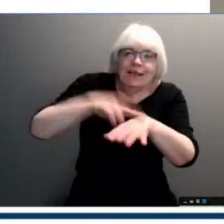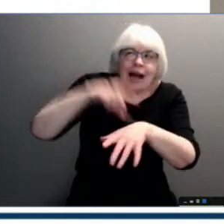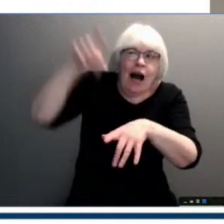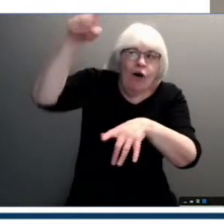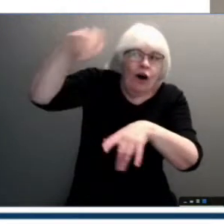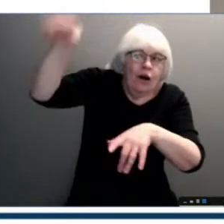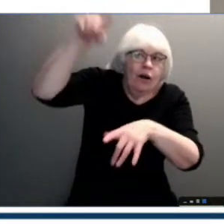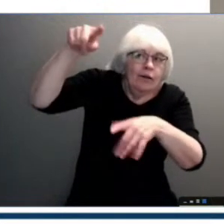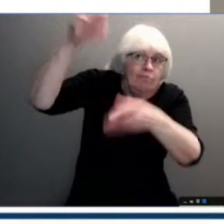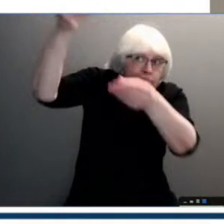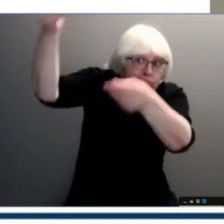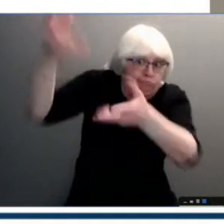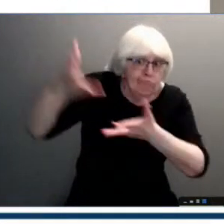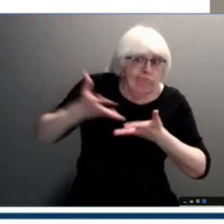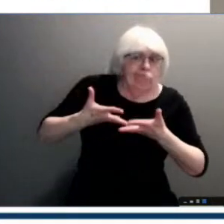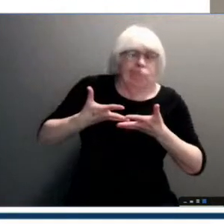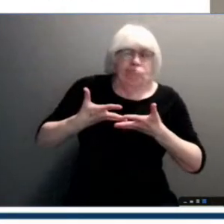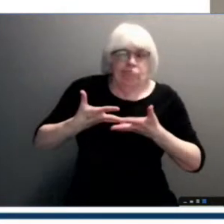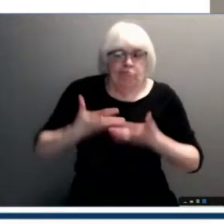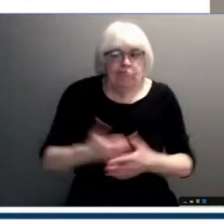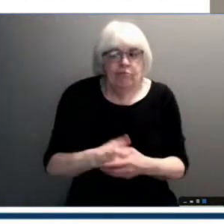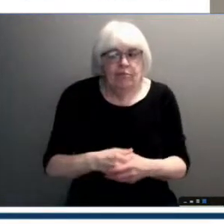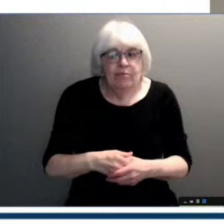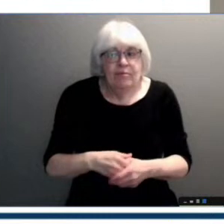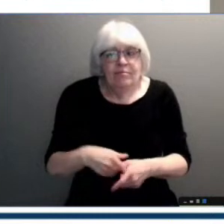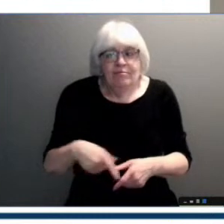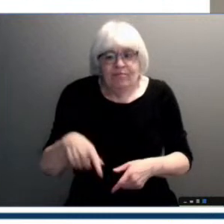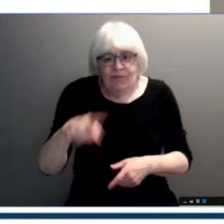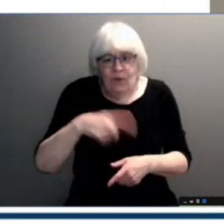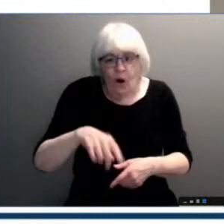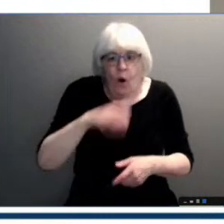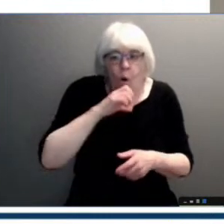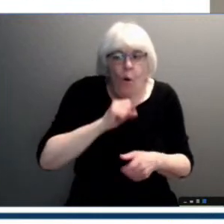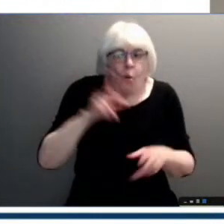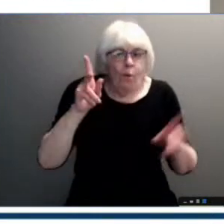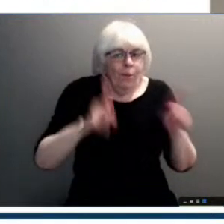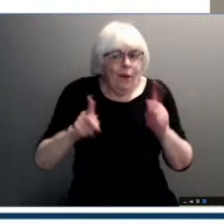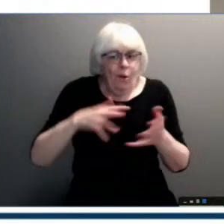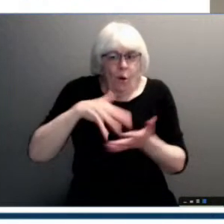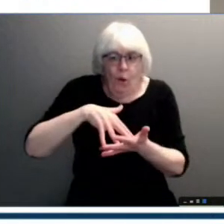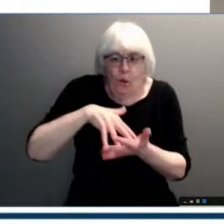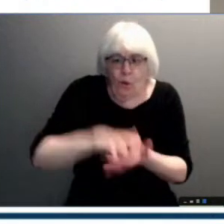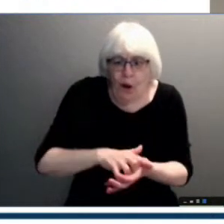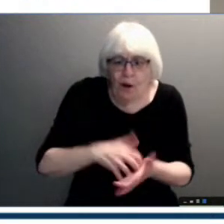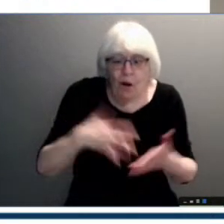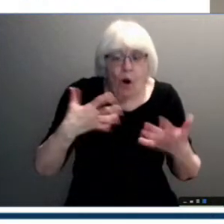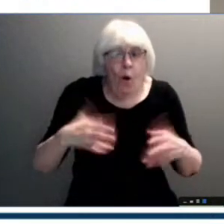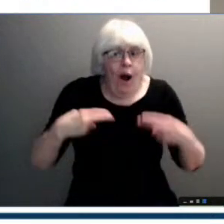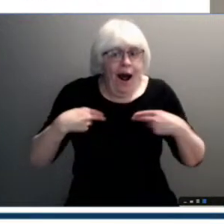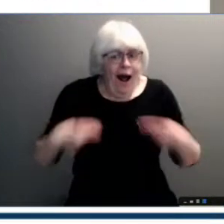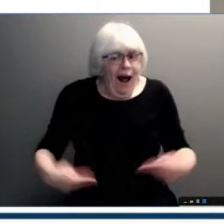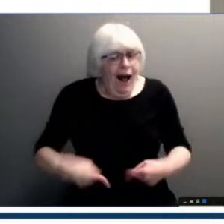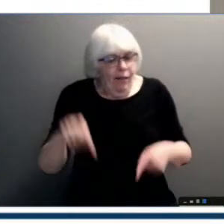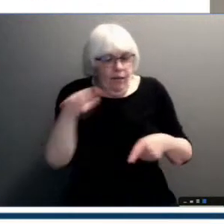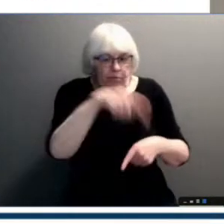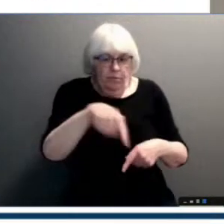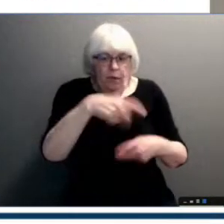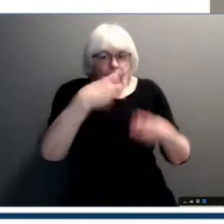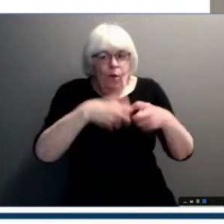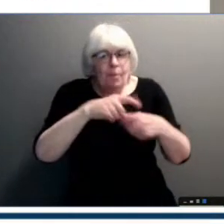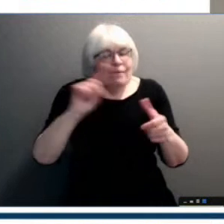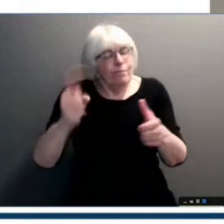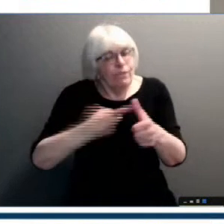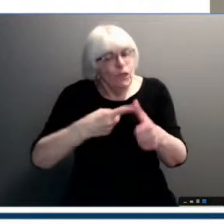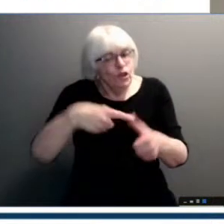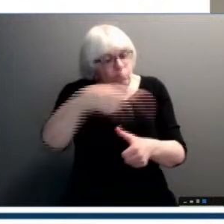Nova Scotians who are most vulnerable, those with chronic conditions and healthcare workers, and getting younger children and others vaccinated